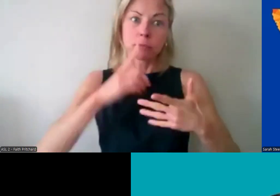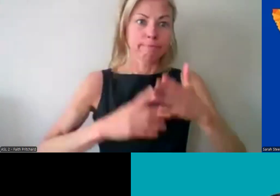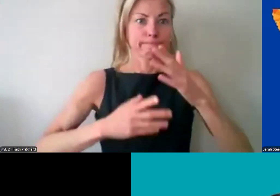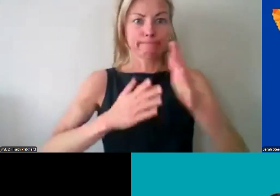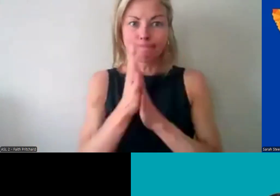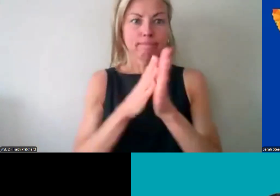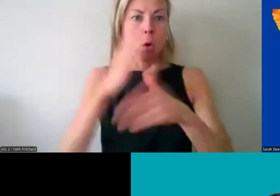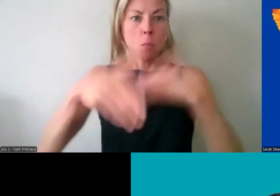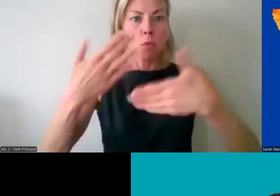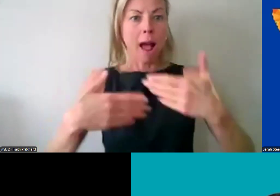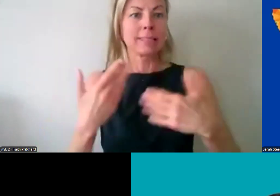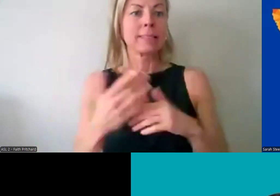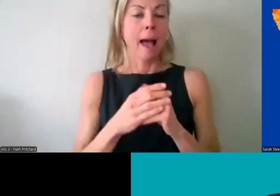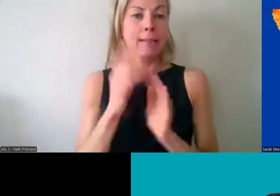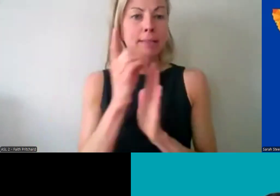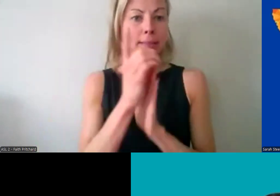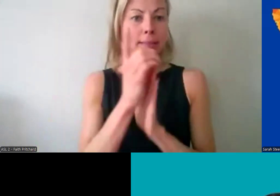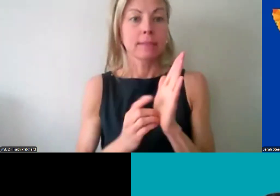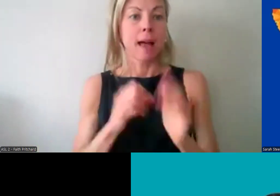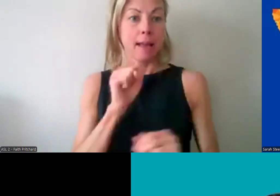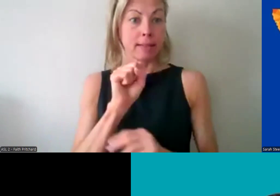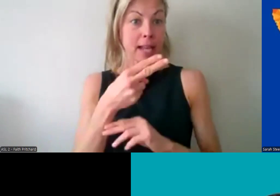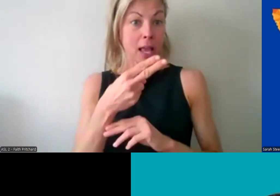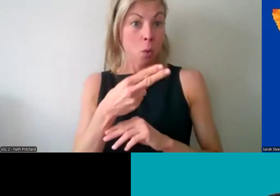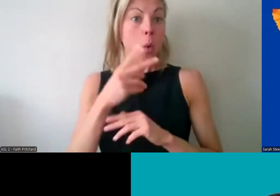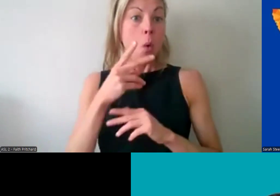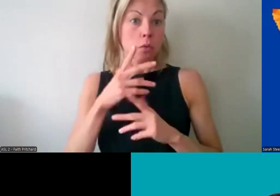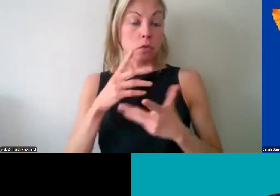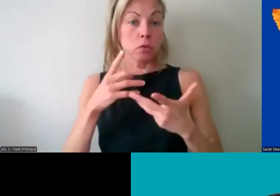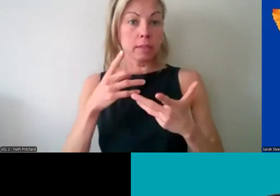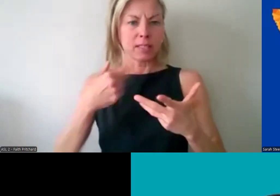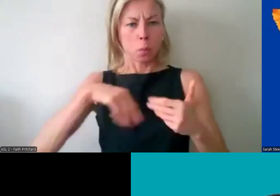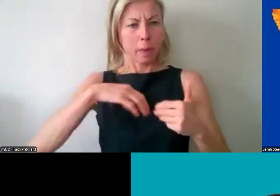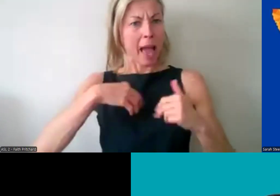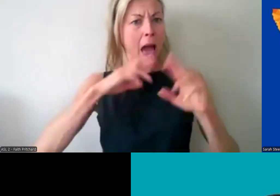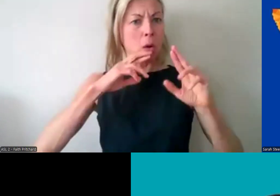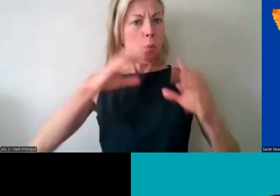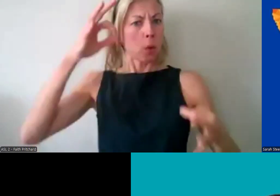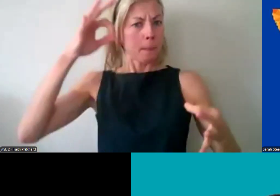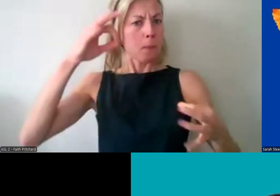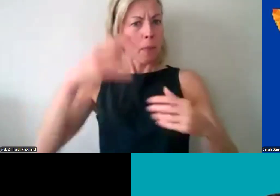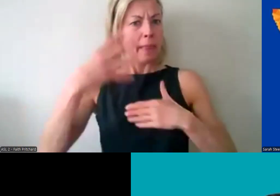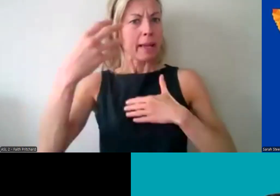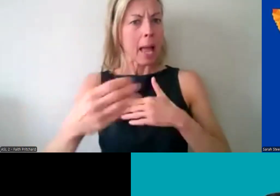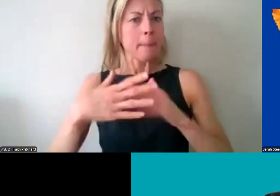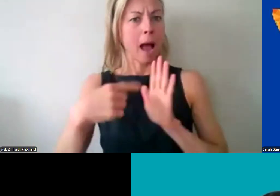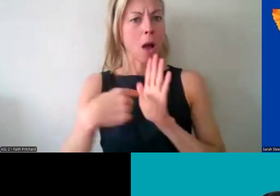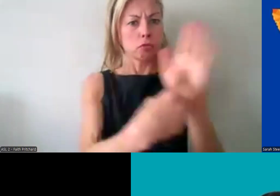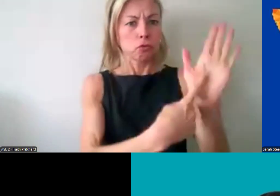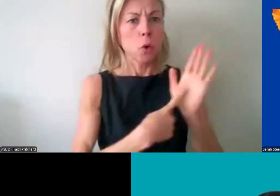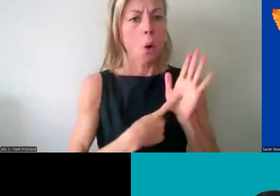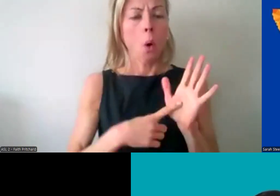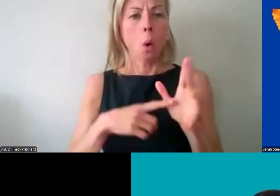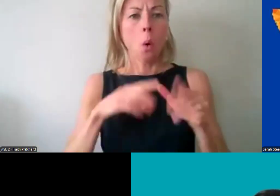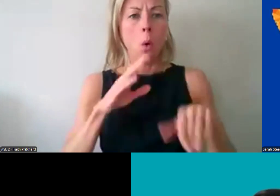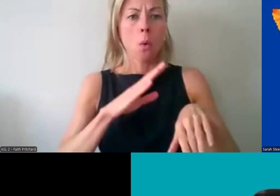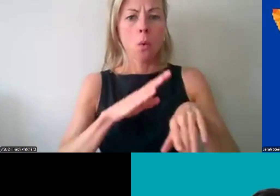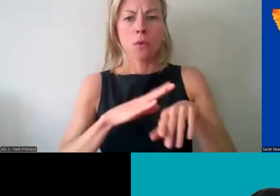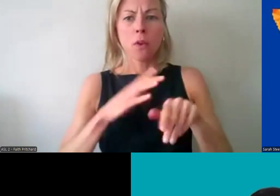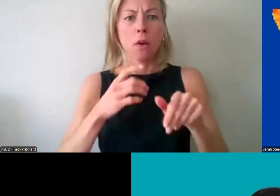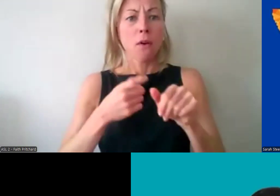stakeholders. And there's a whole like report that came out of that on sort of best practices that were identified, which the California Healthcare